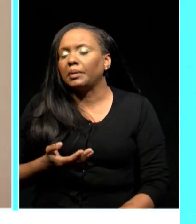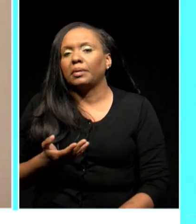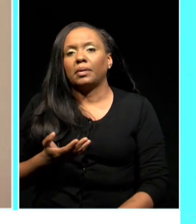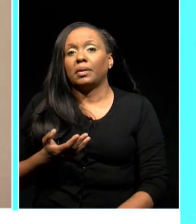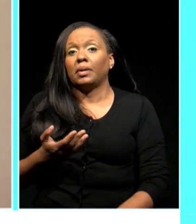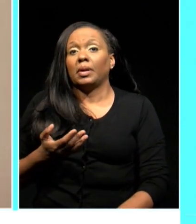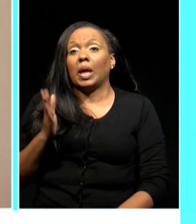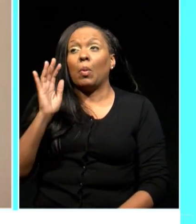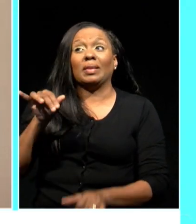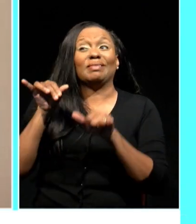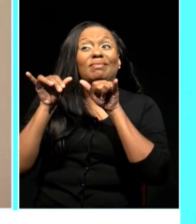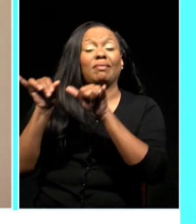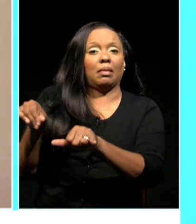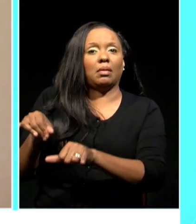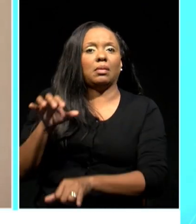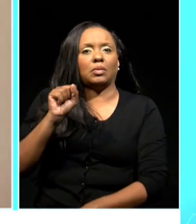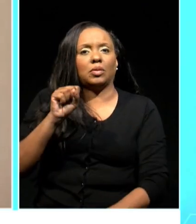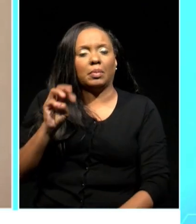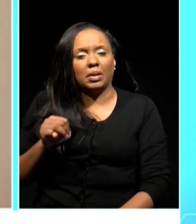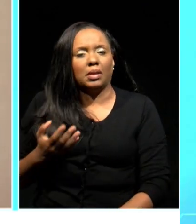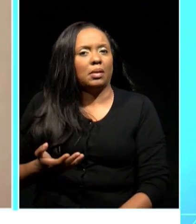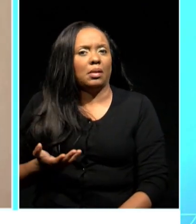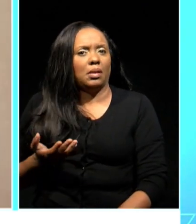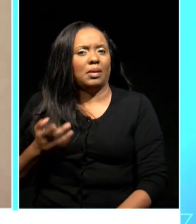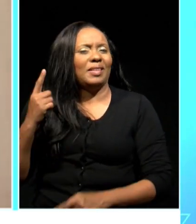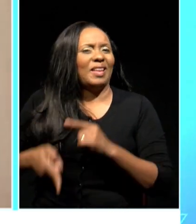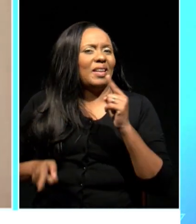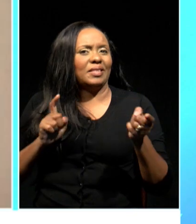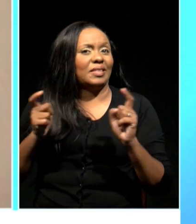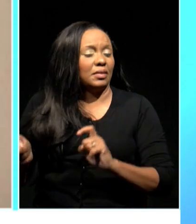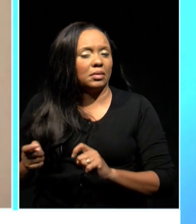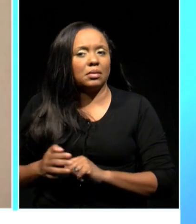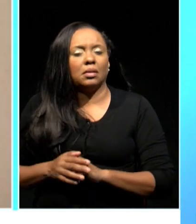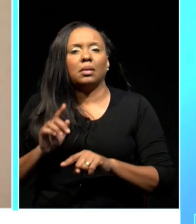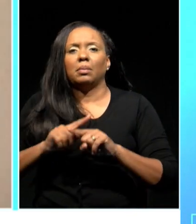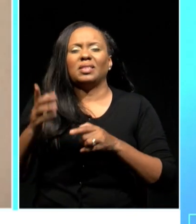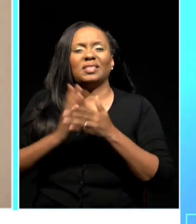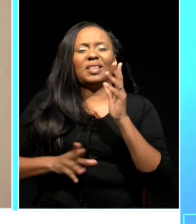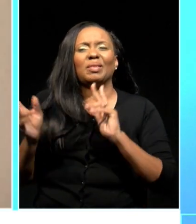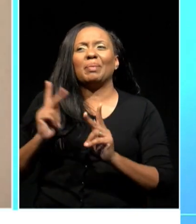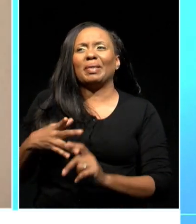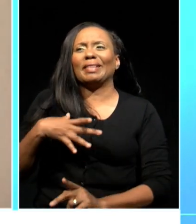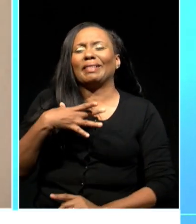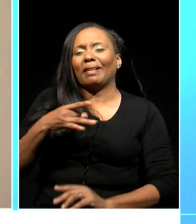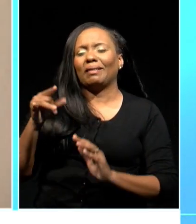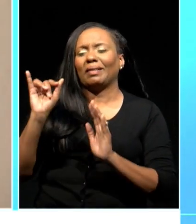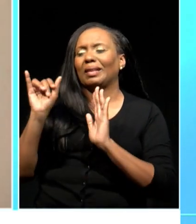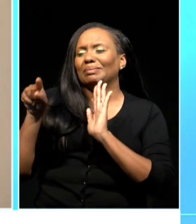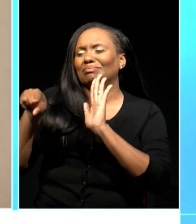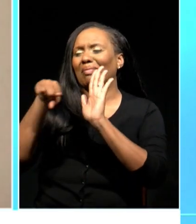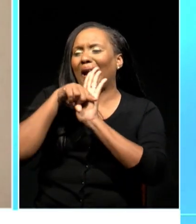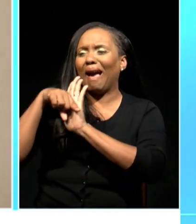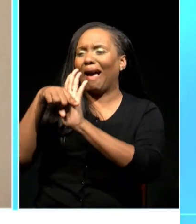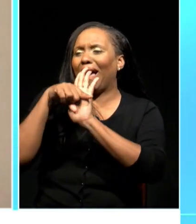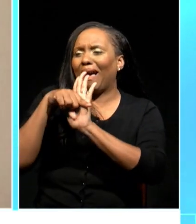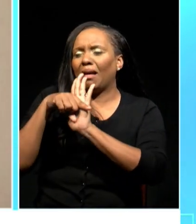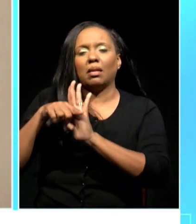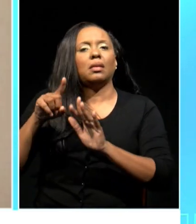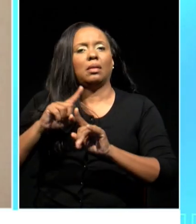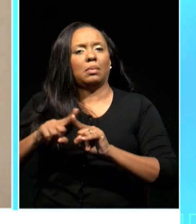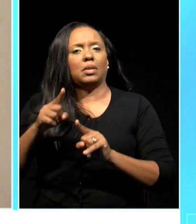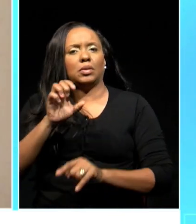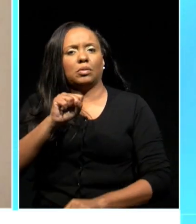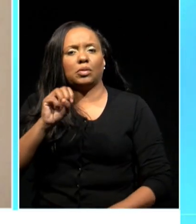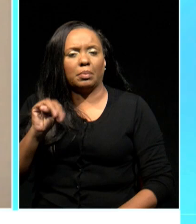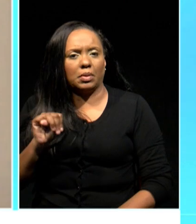I think what has changed is yes, the sensitivity of a certain demographic, but it's really the onset of social media and